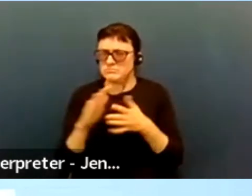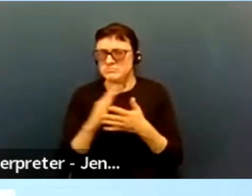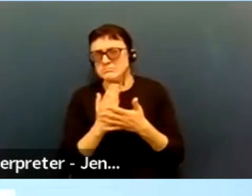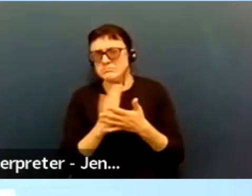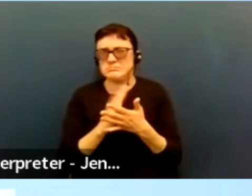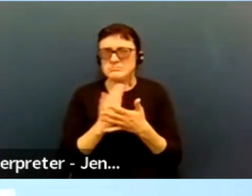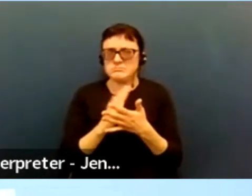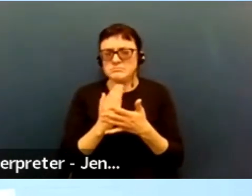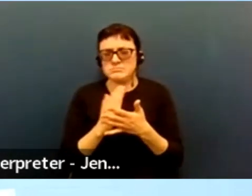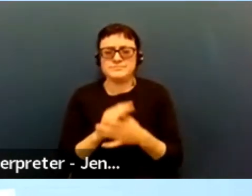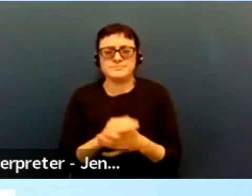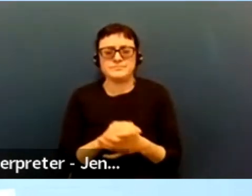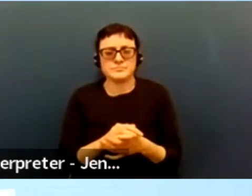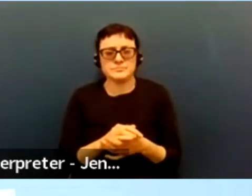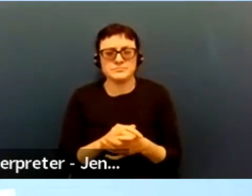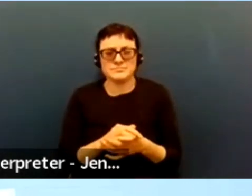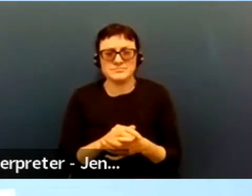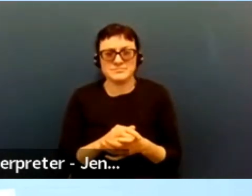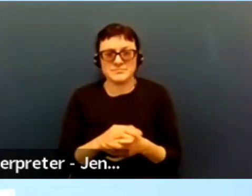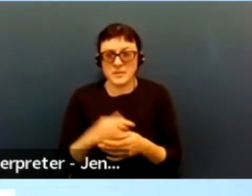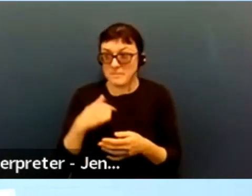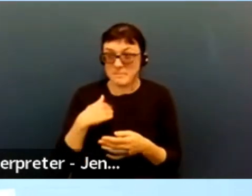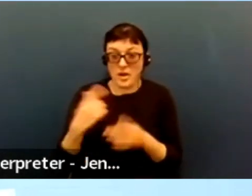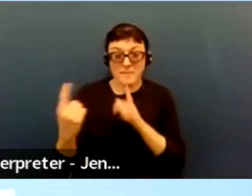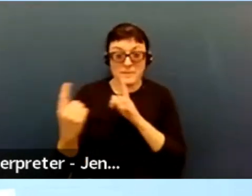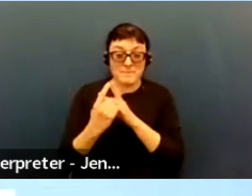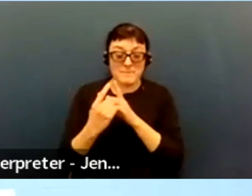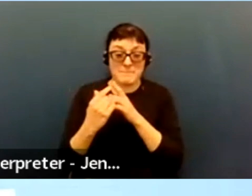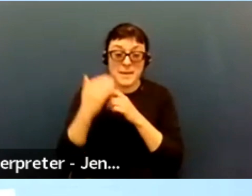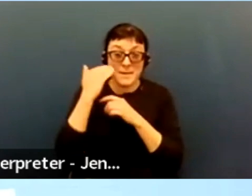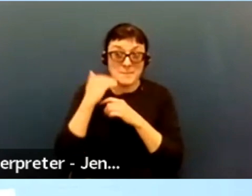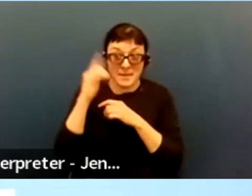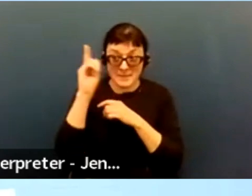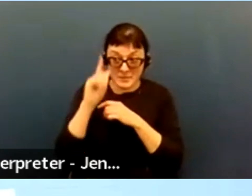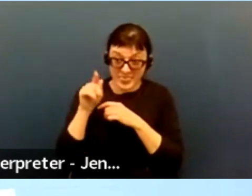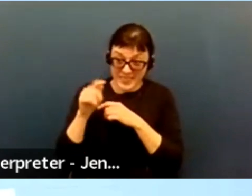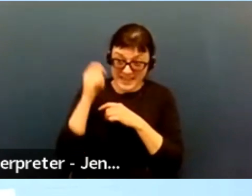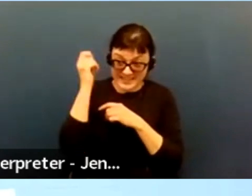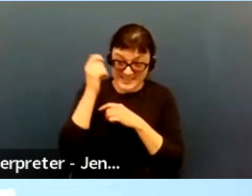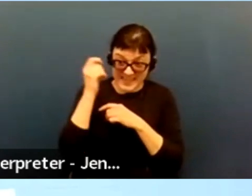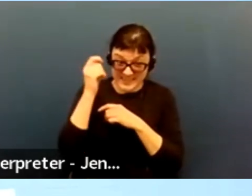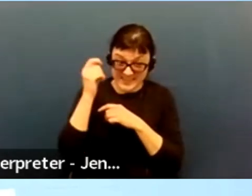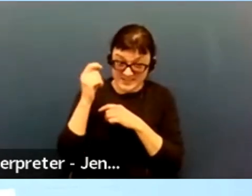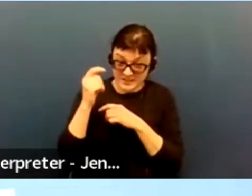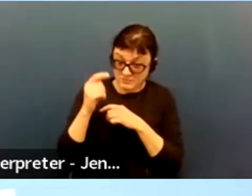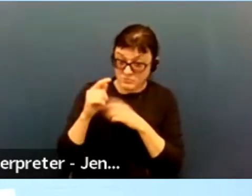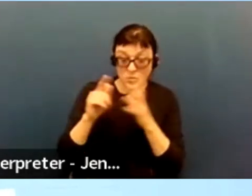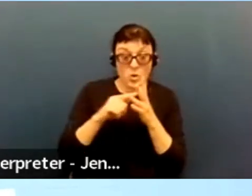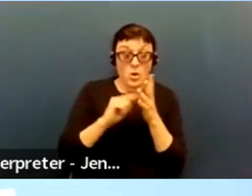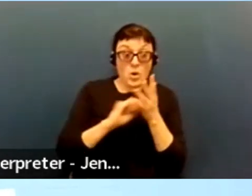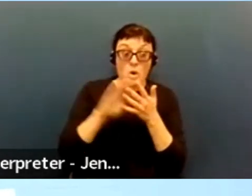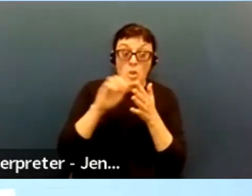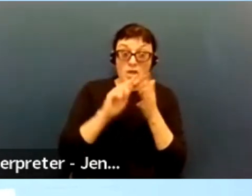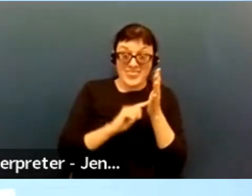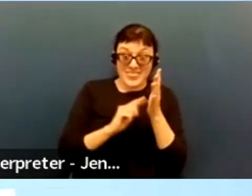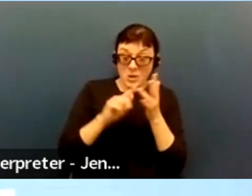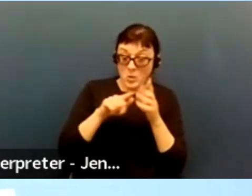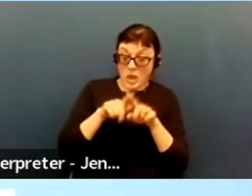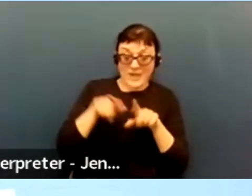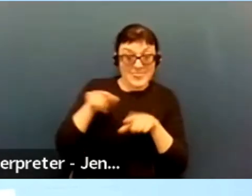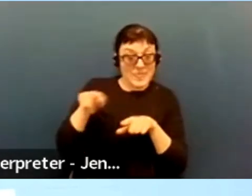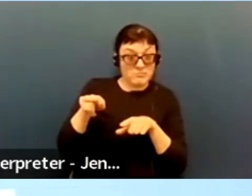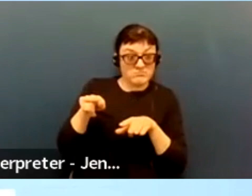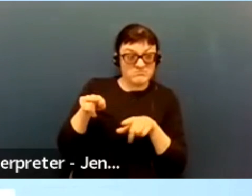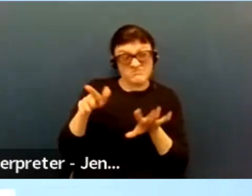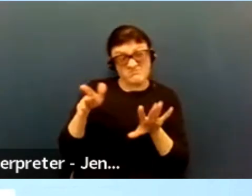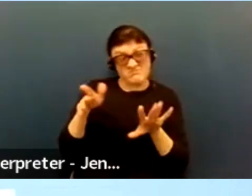Is he Italian? He's an immigrant. I can't remember if he's born in Italy or not, Othello. But again, I've met